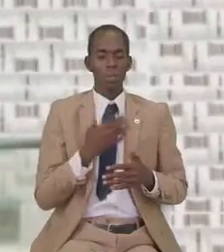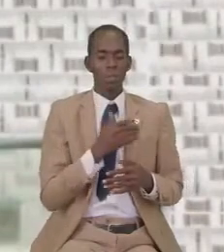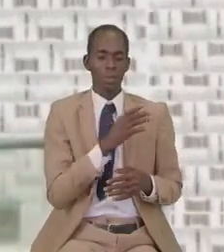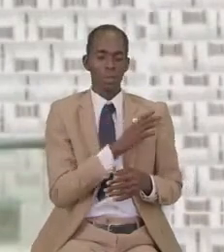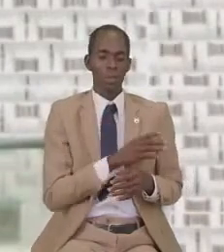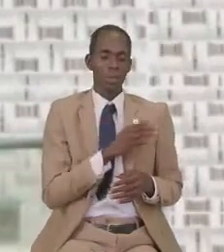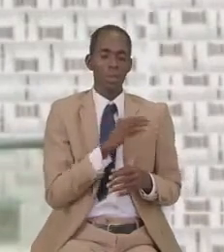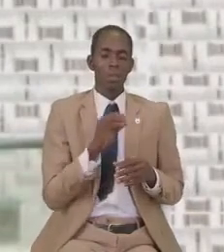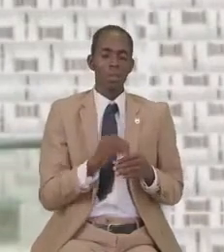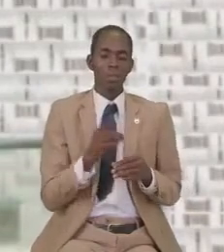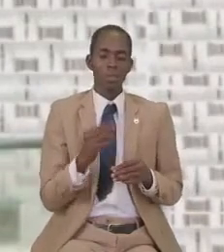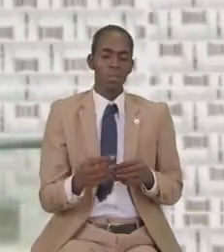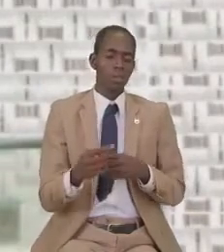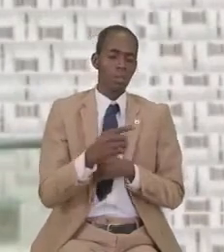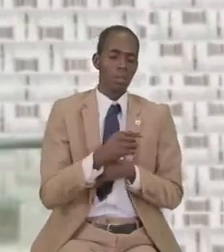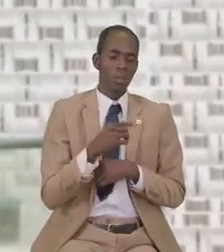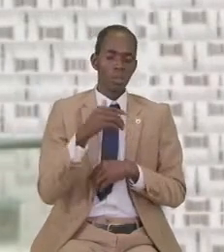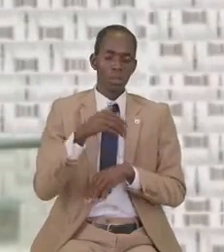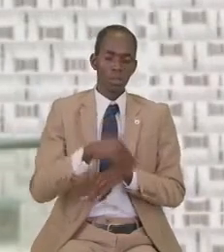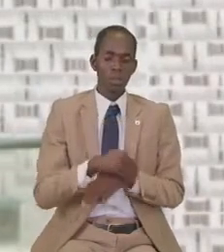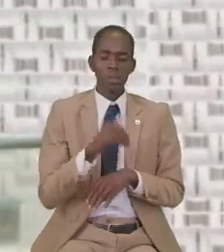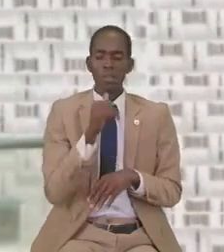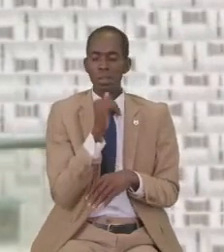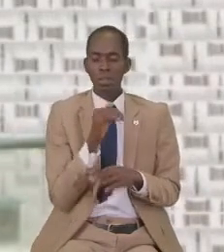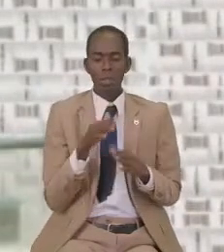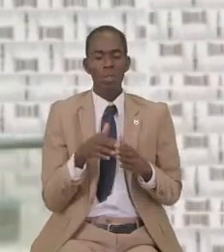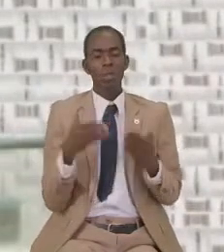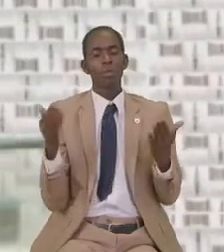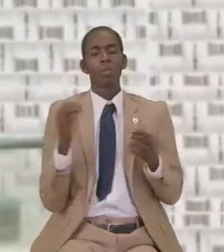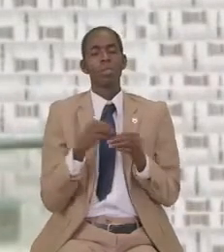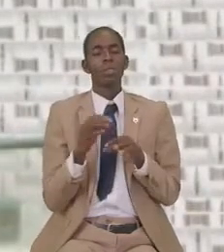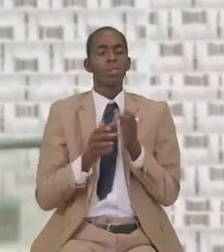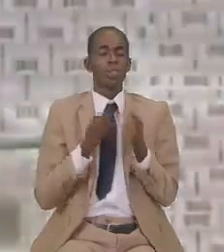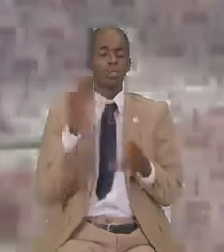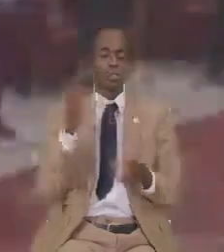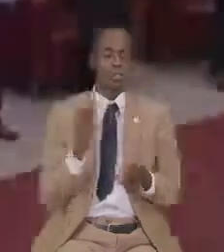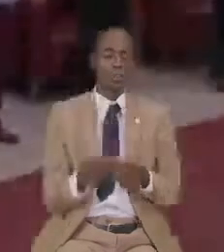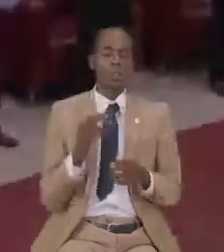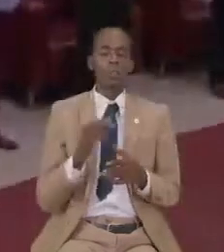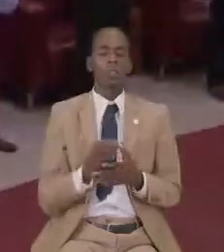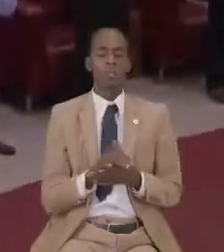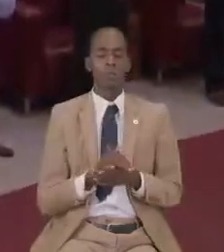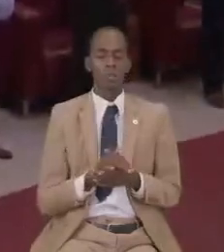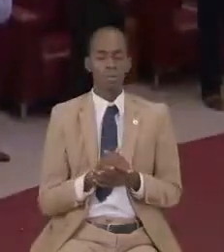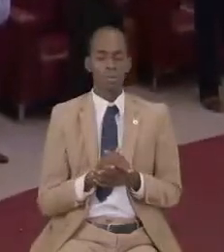the day, in the night, in the secret, in the open, in Jesus' name.